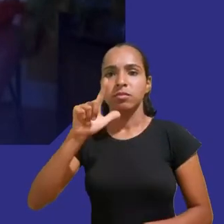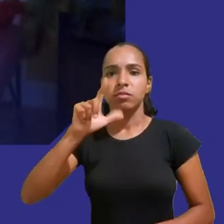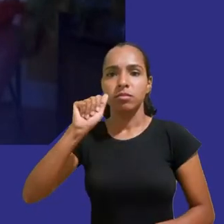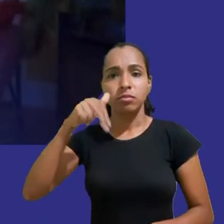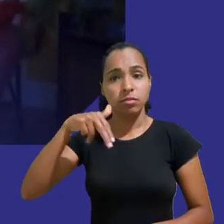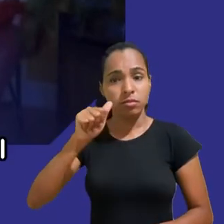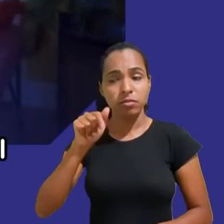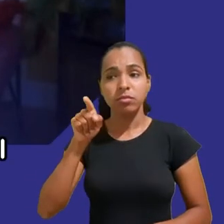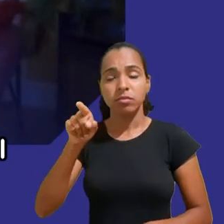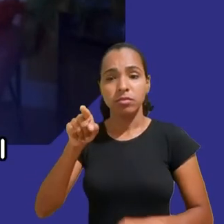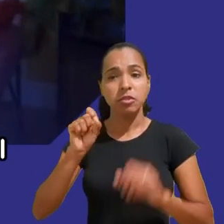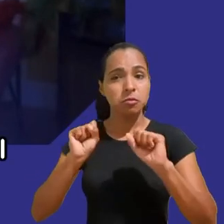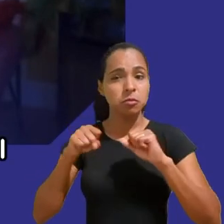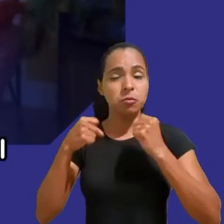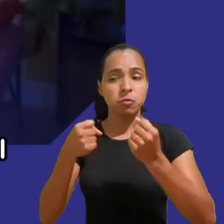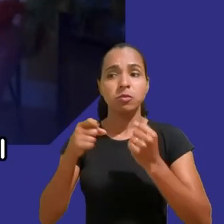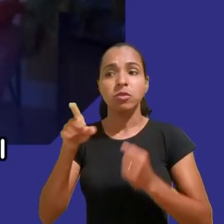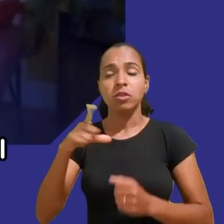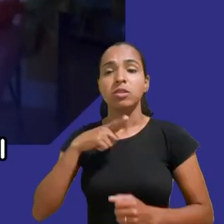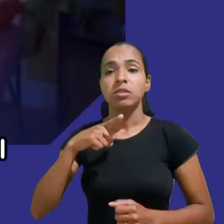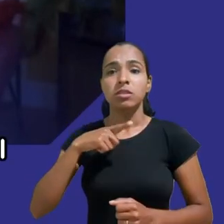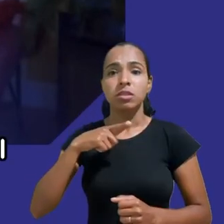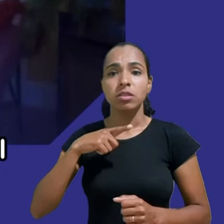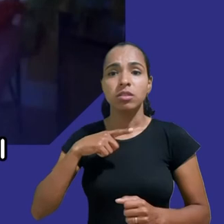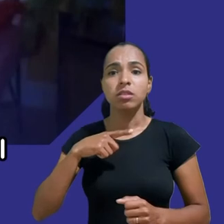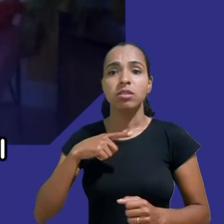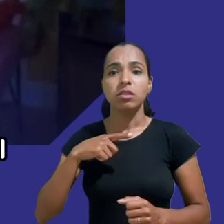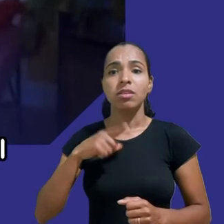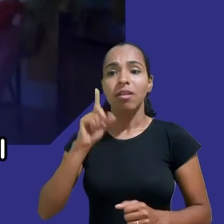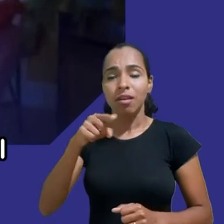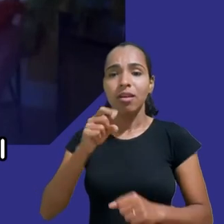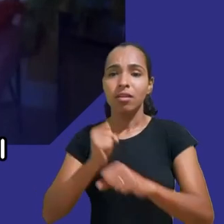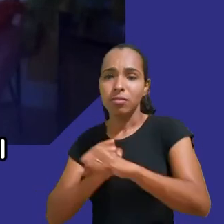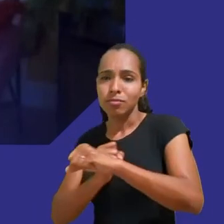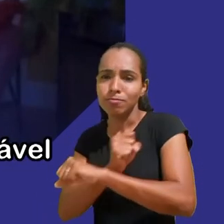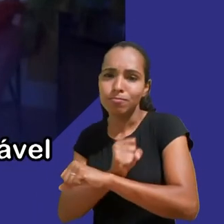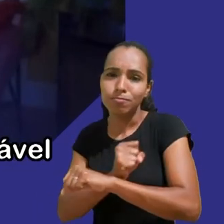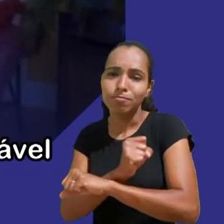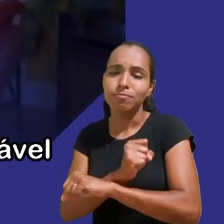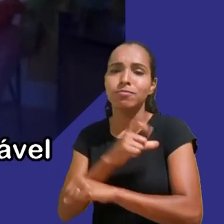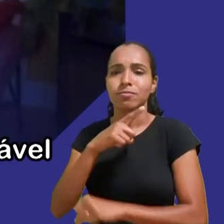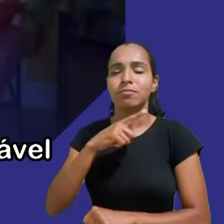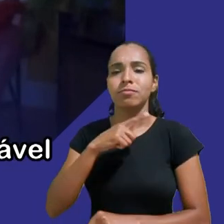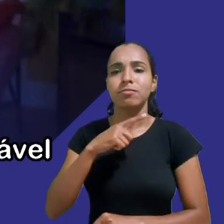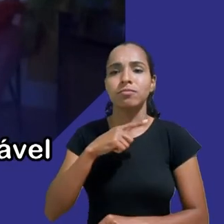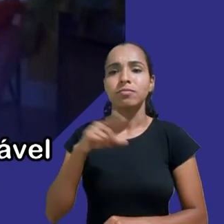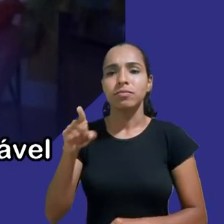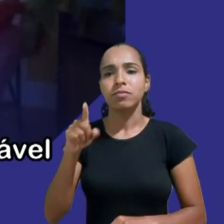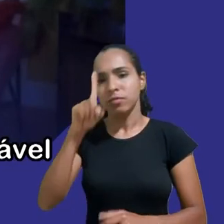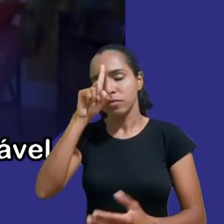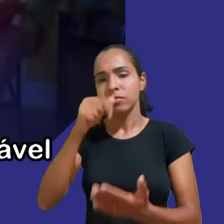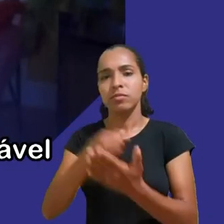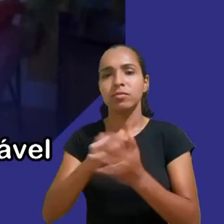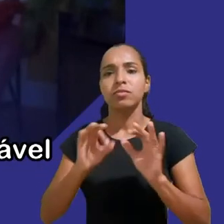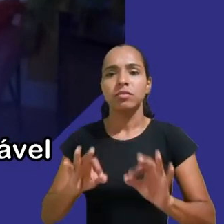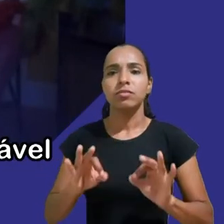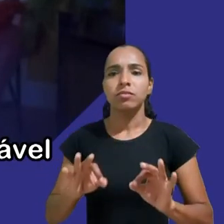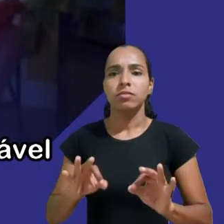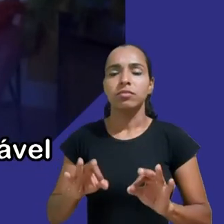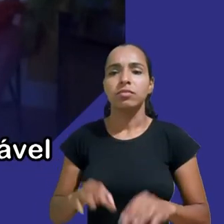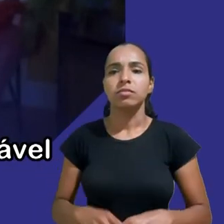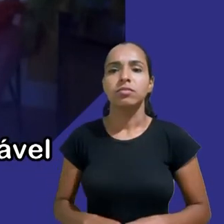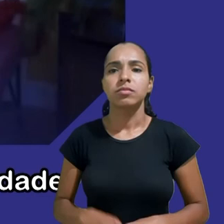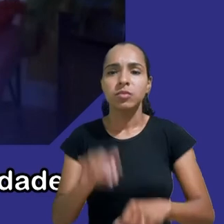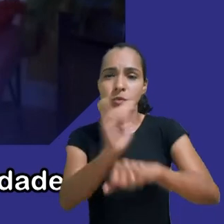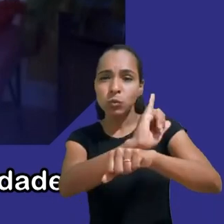got a court ruling that advertising to children is an abuse of practice we were able to get this ruling against YouTube